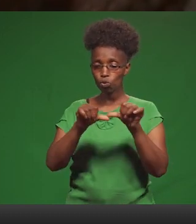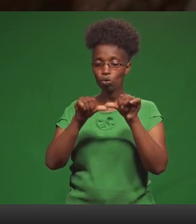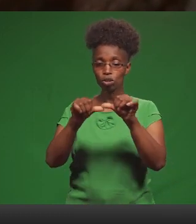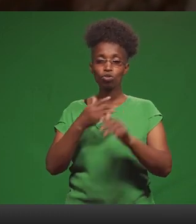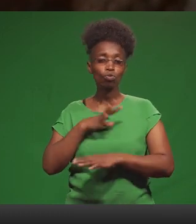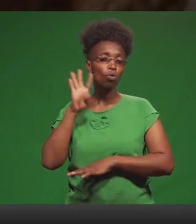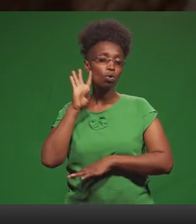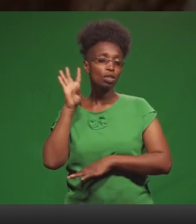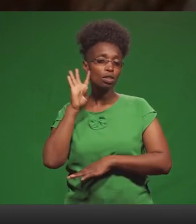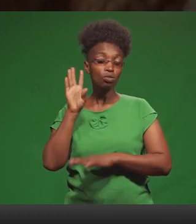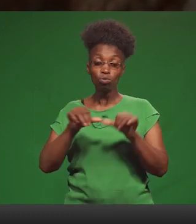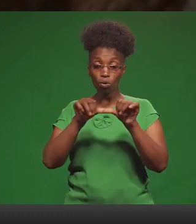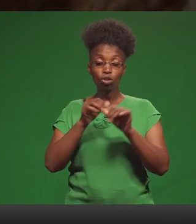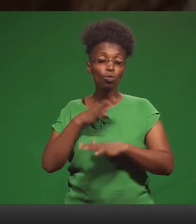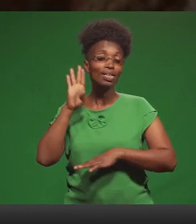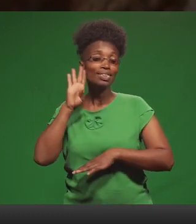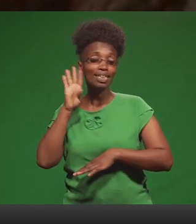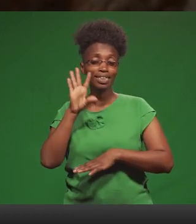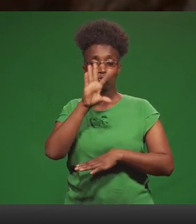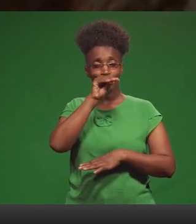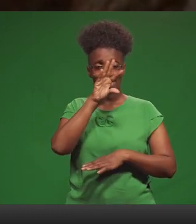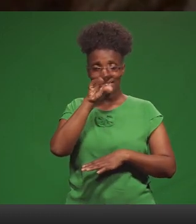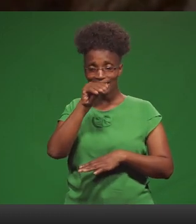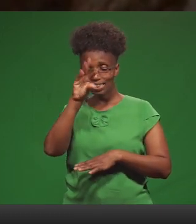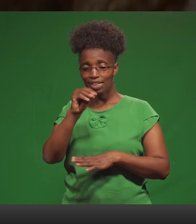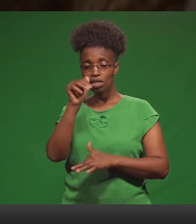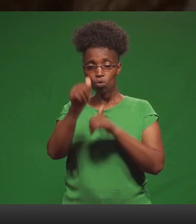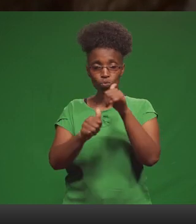listen to those kind of utterances that are character